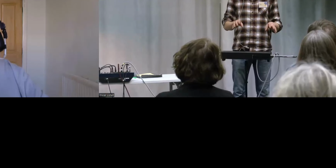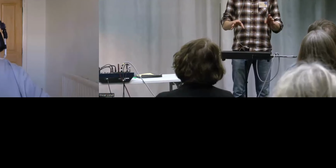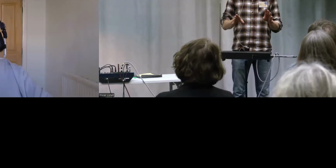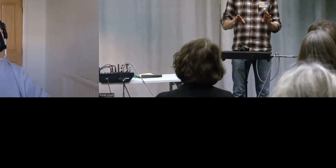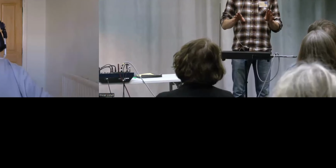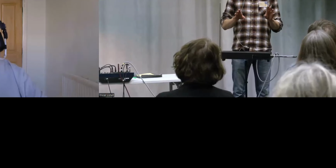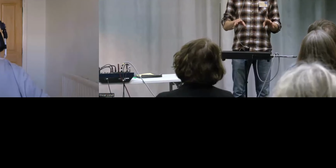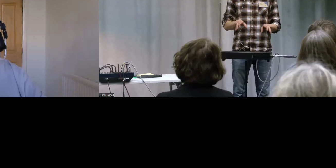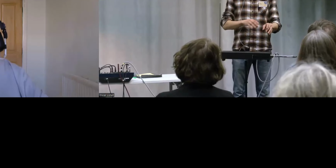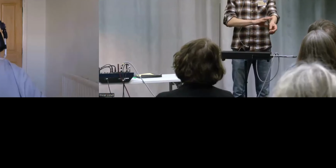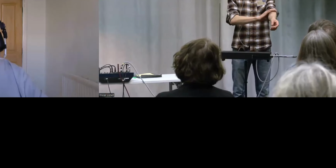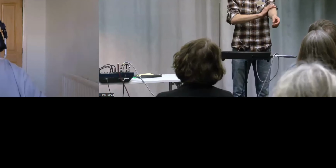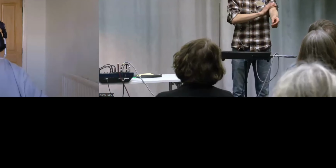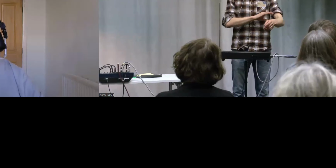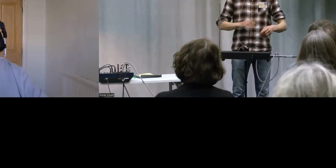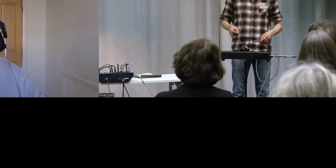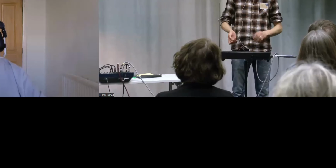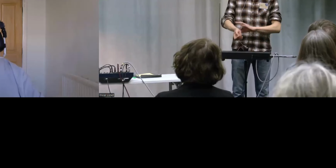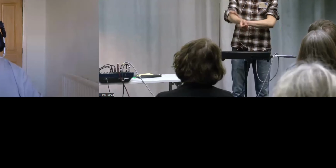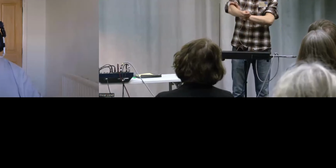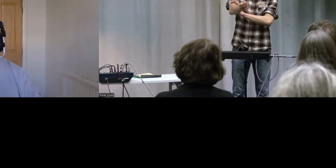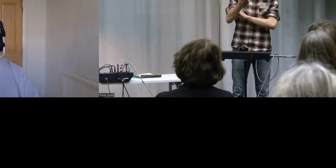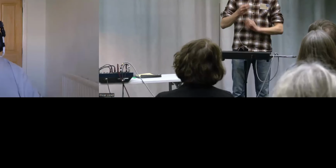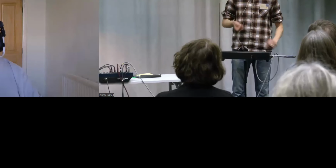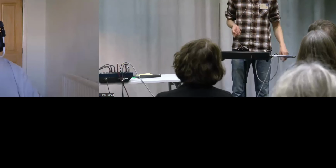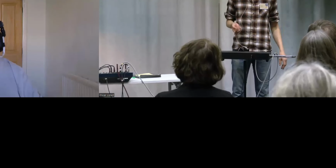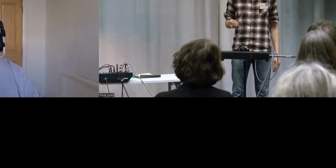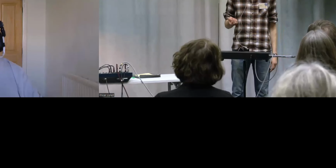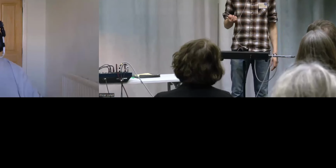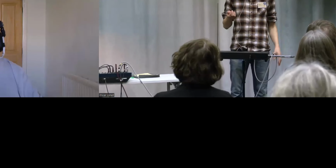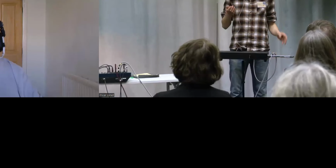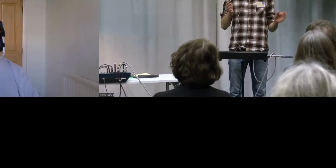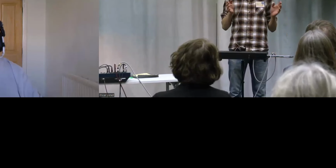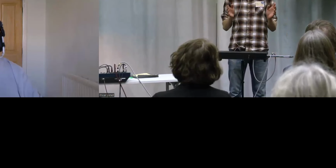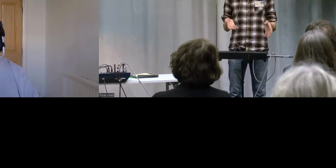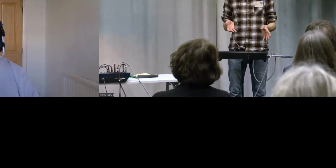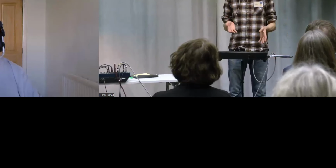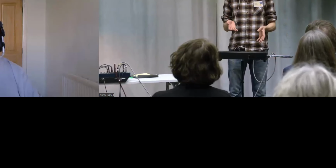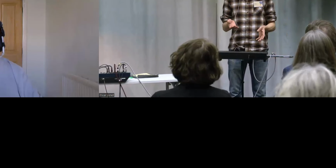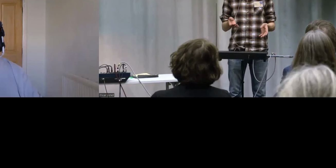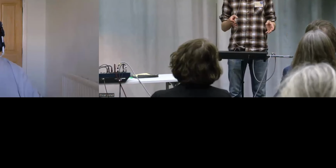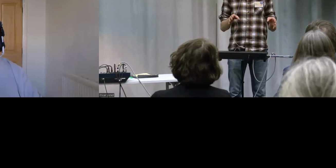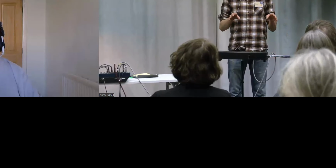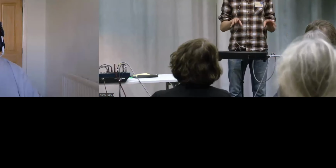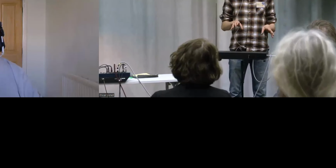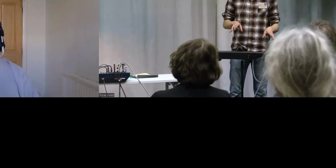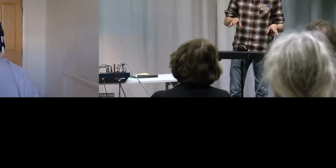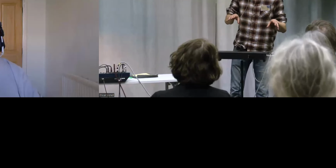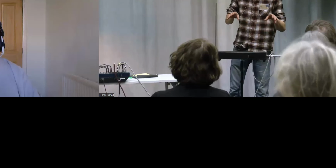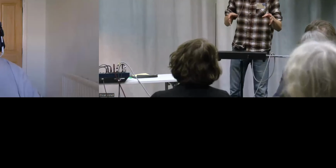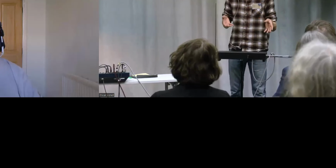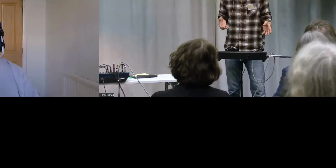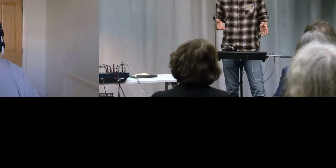1905, and it's the first electronic instrument built in the